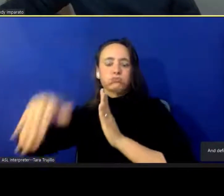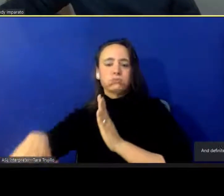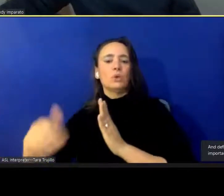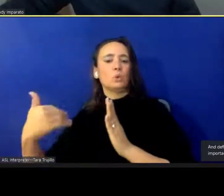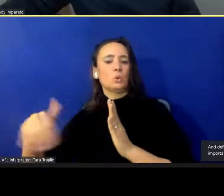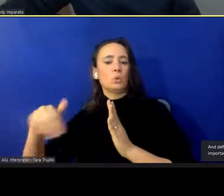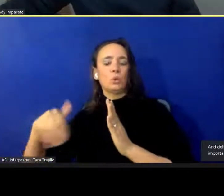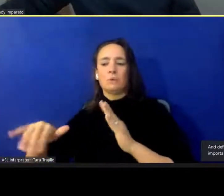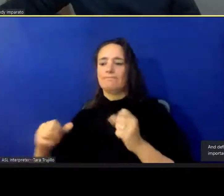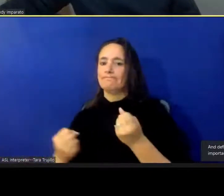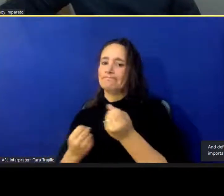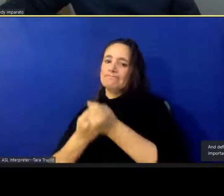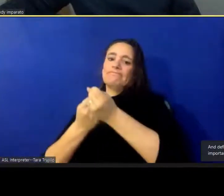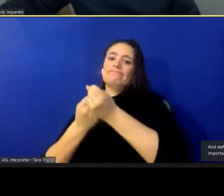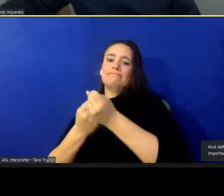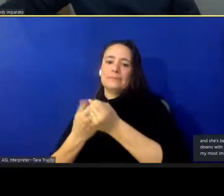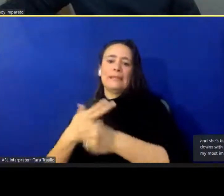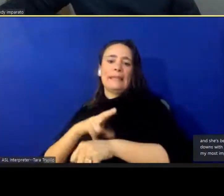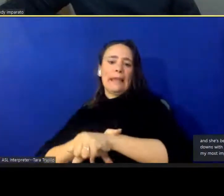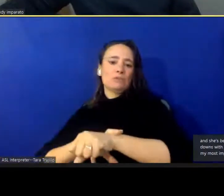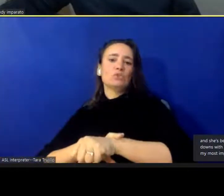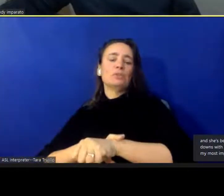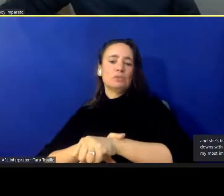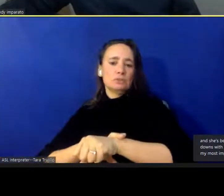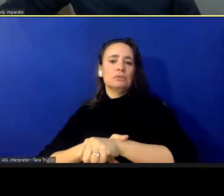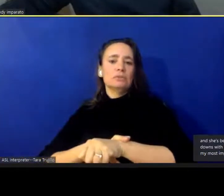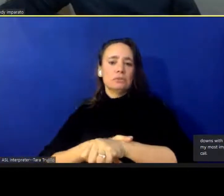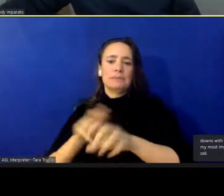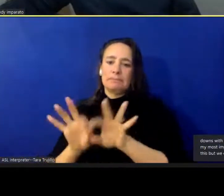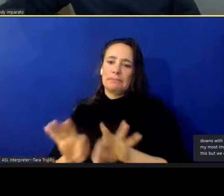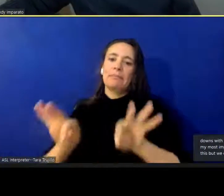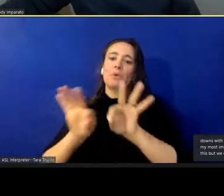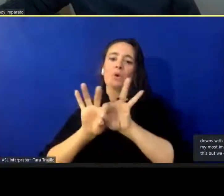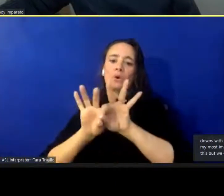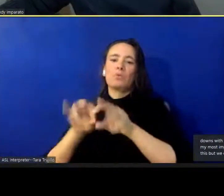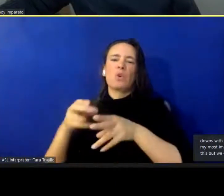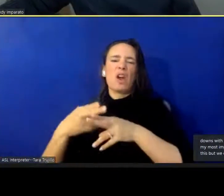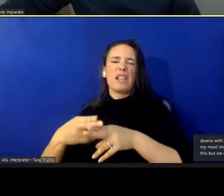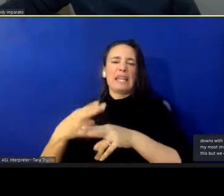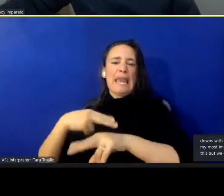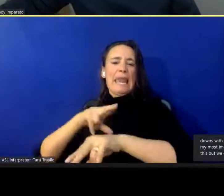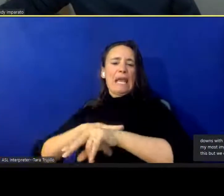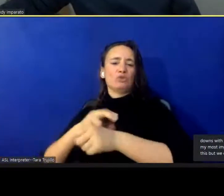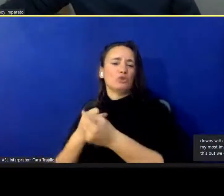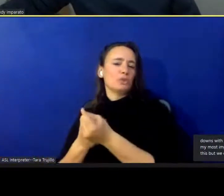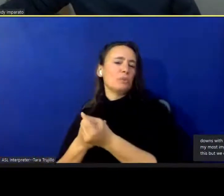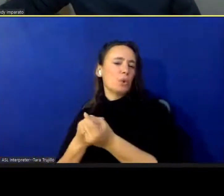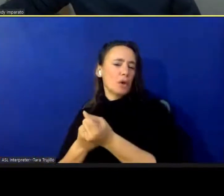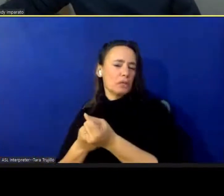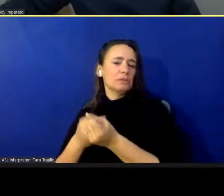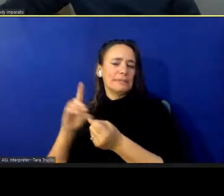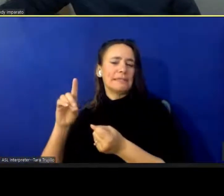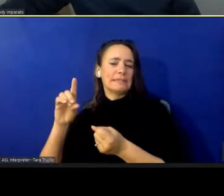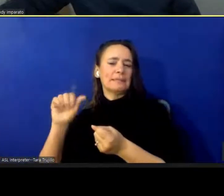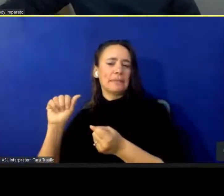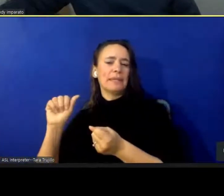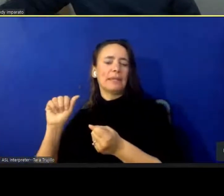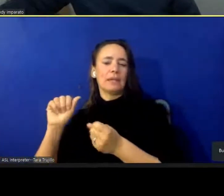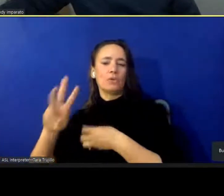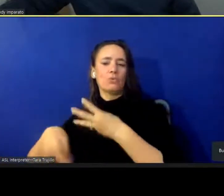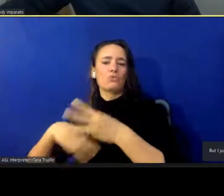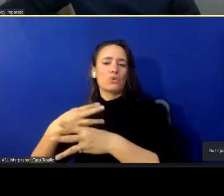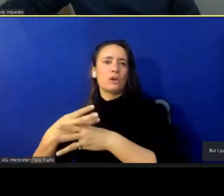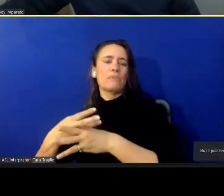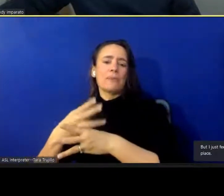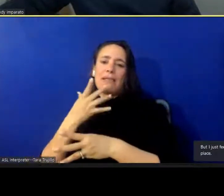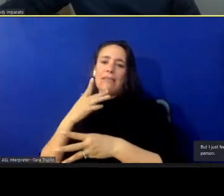important natural supports. Is what we call it in the disability world. But I just feel very lucky that I married